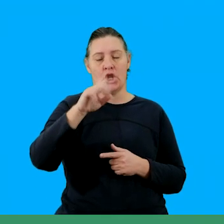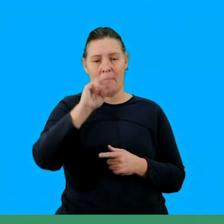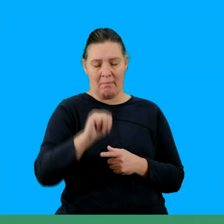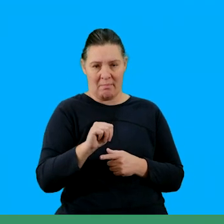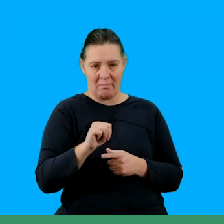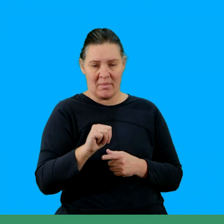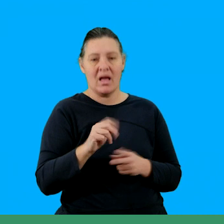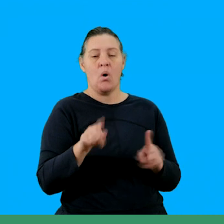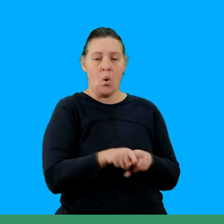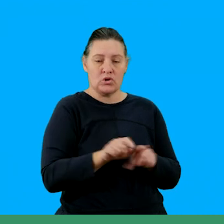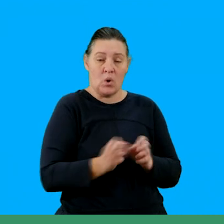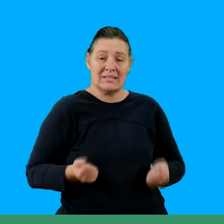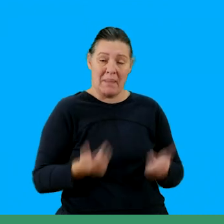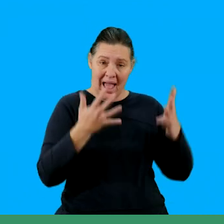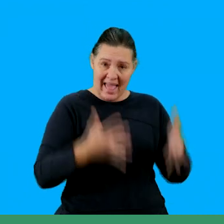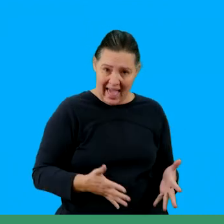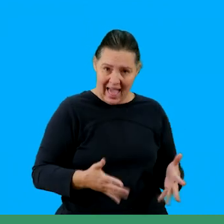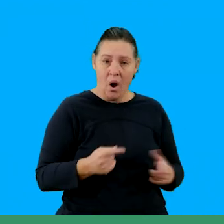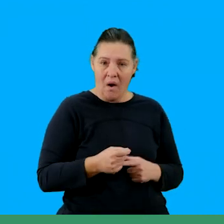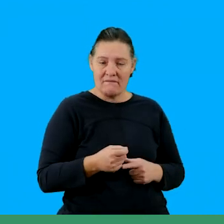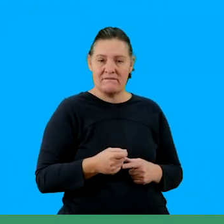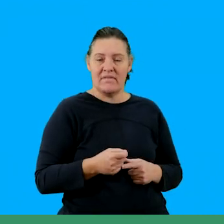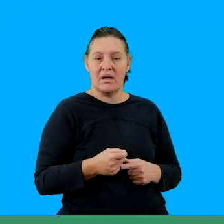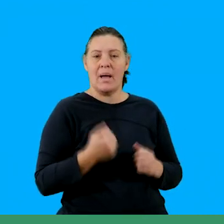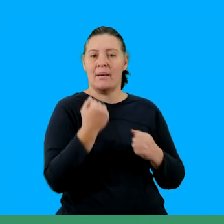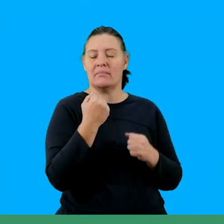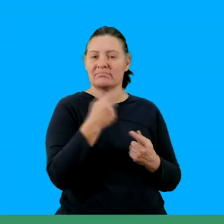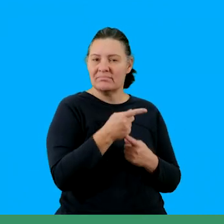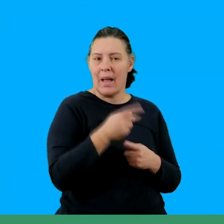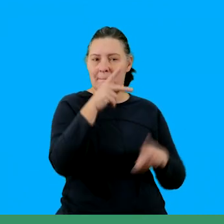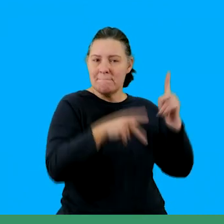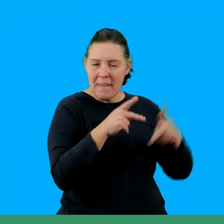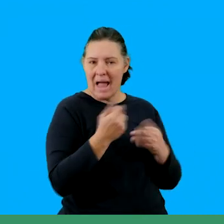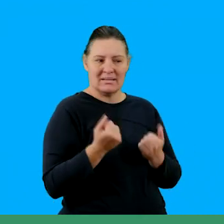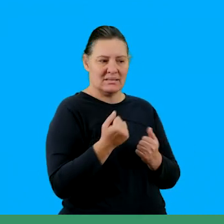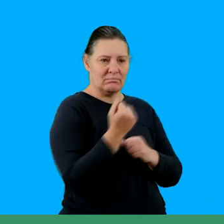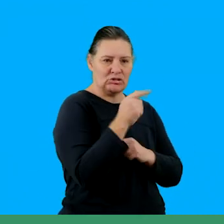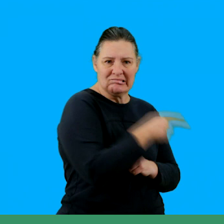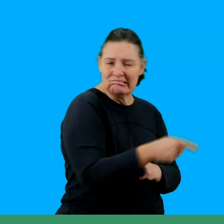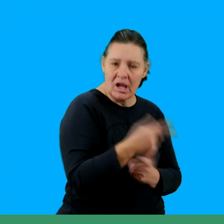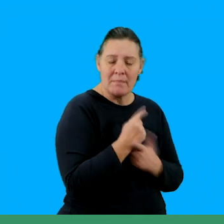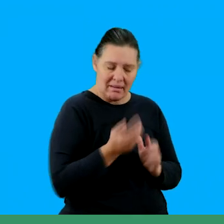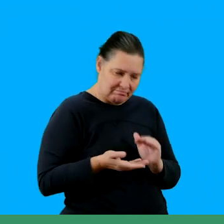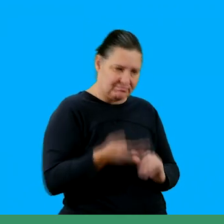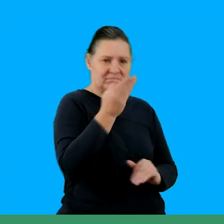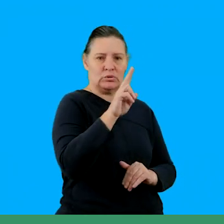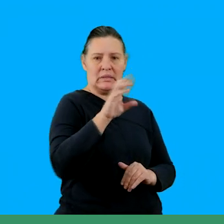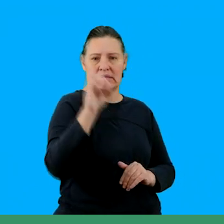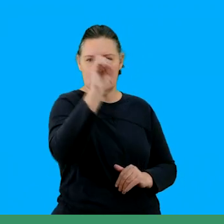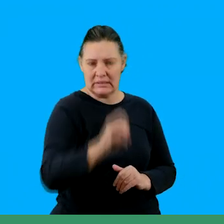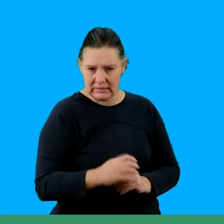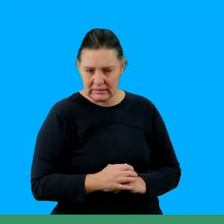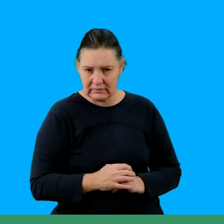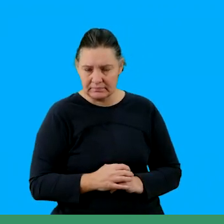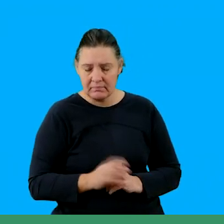platinum, and they also have suppliers of their mining equipment who has increased the prices by more than